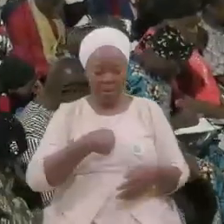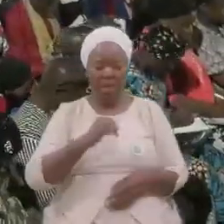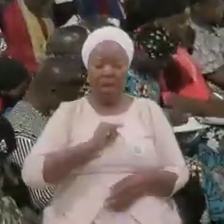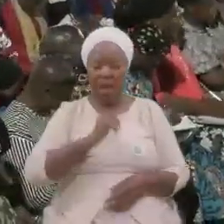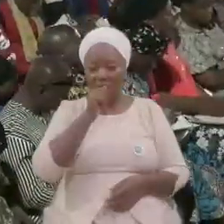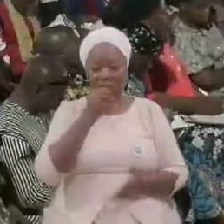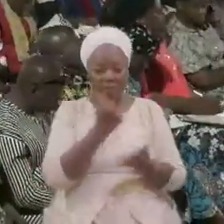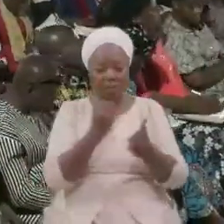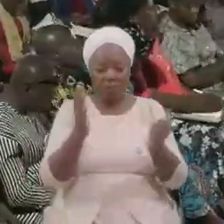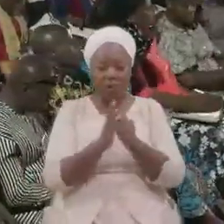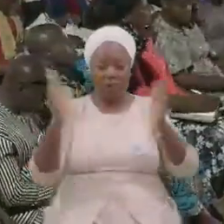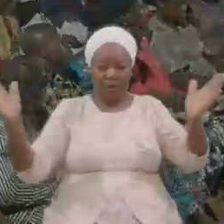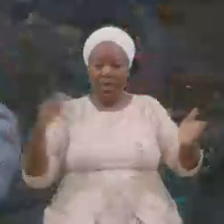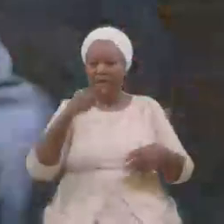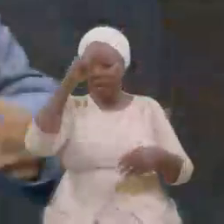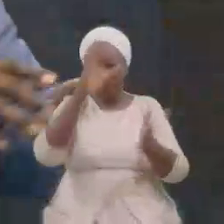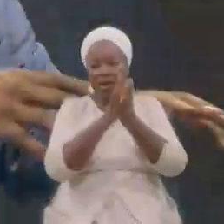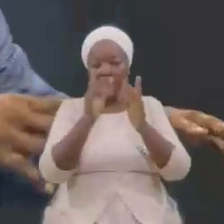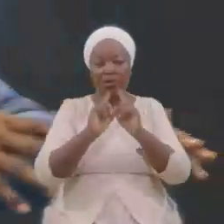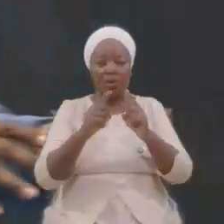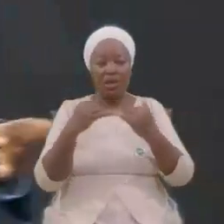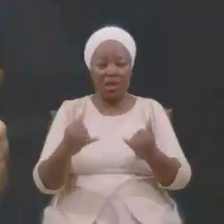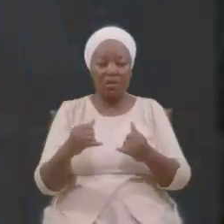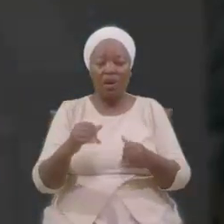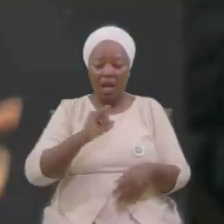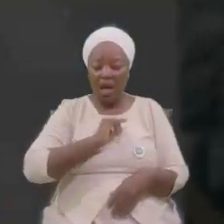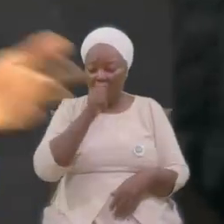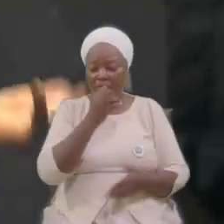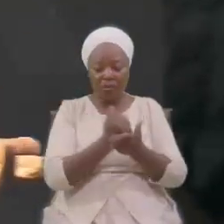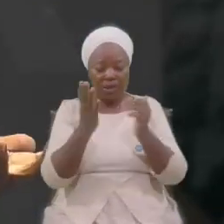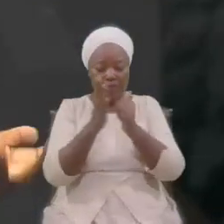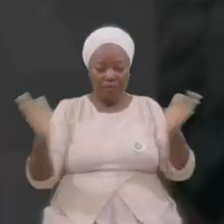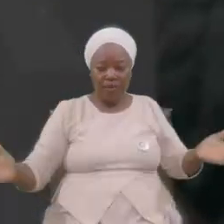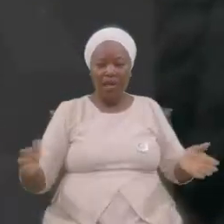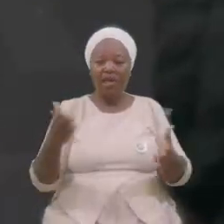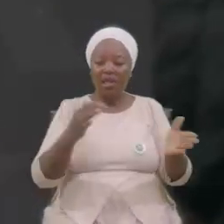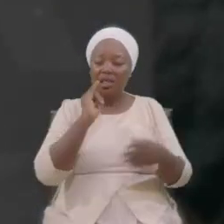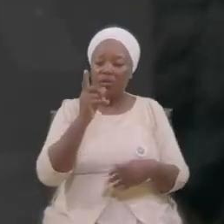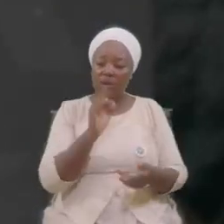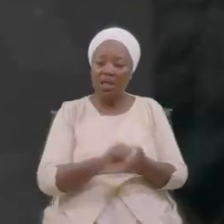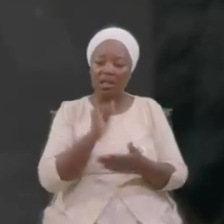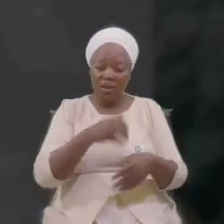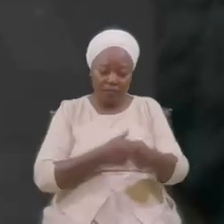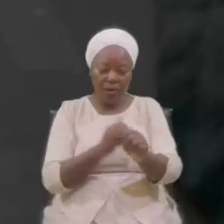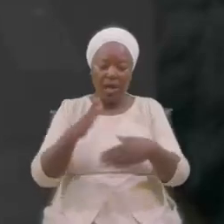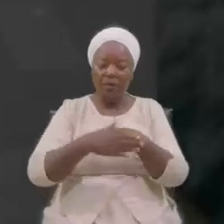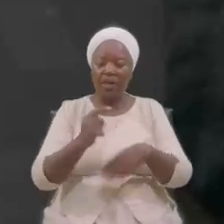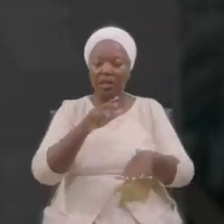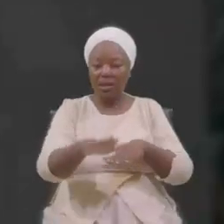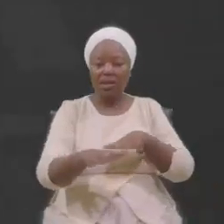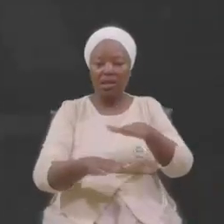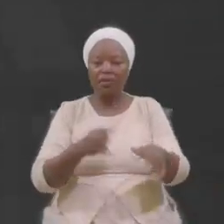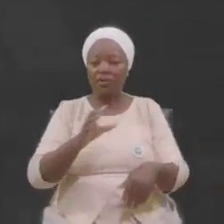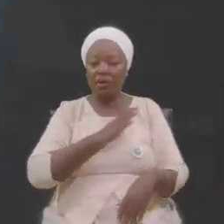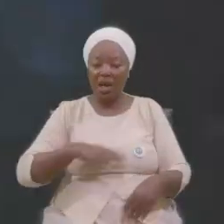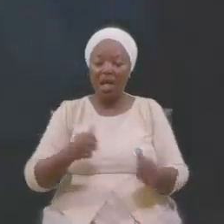believer talking. I am crucified. Here's the one that is following after the steps of Christ every day. Here